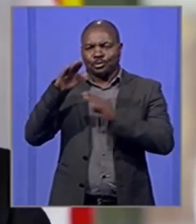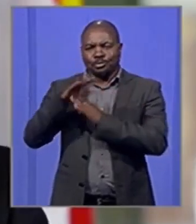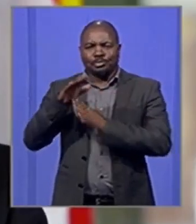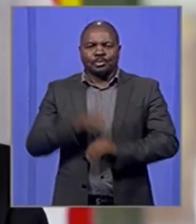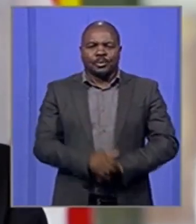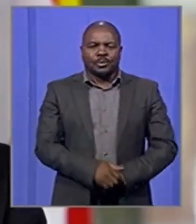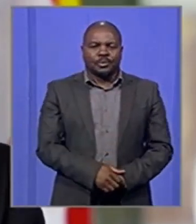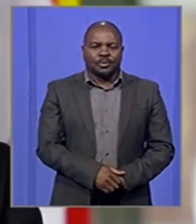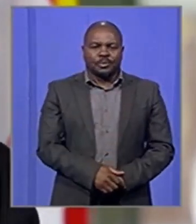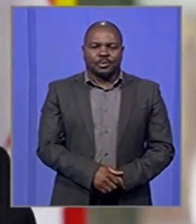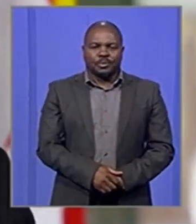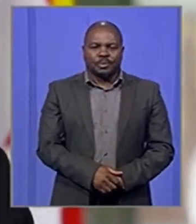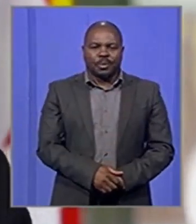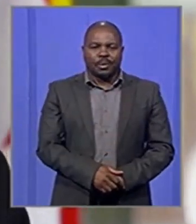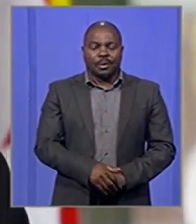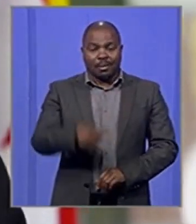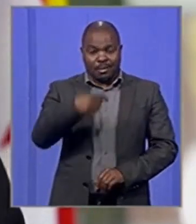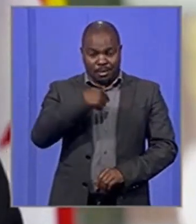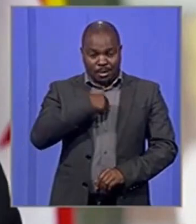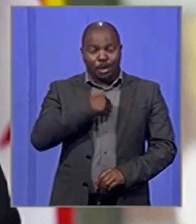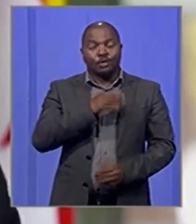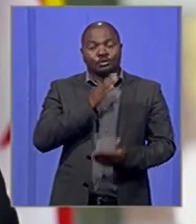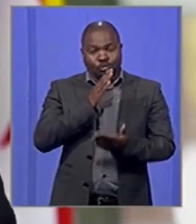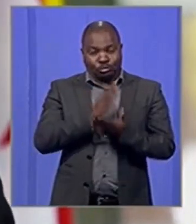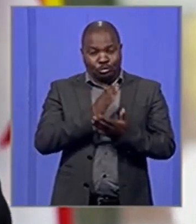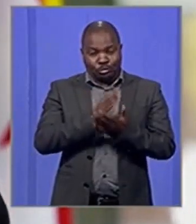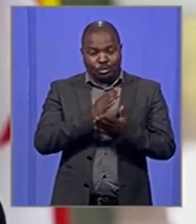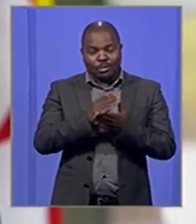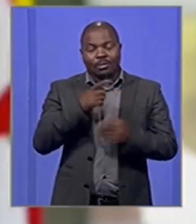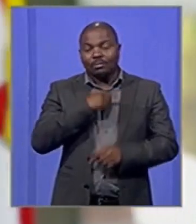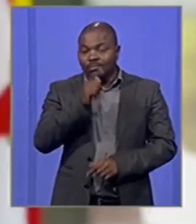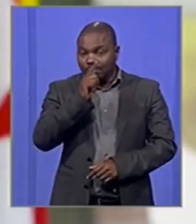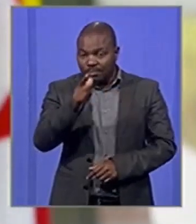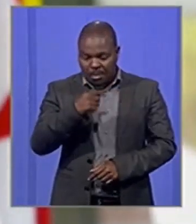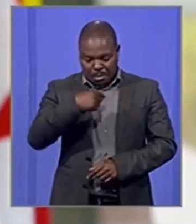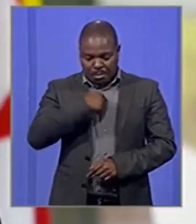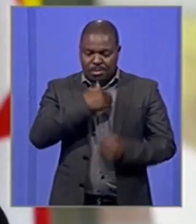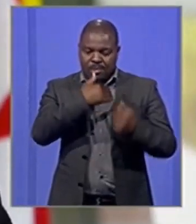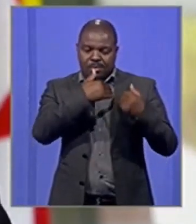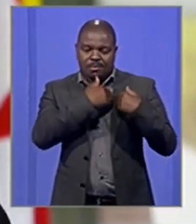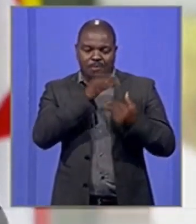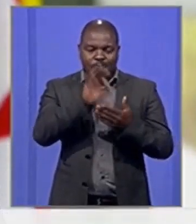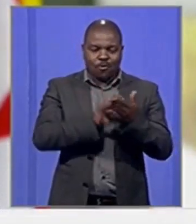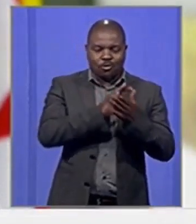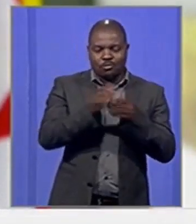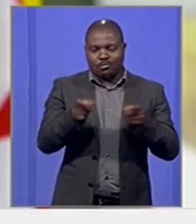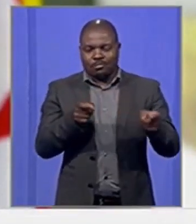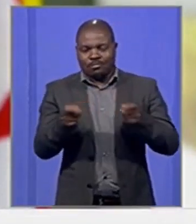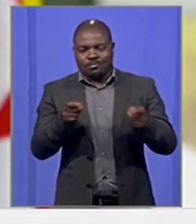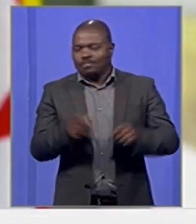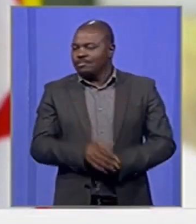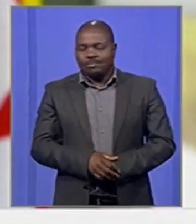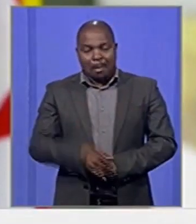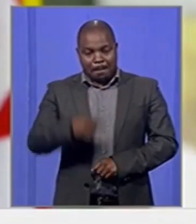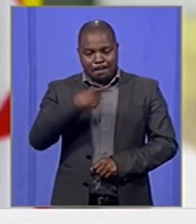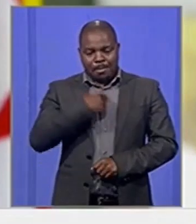Can I assure you that I did not conduct the elections? I competed with